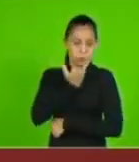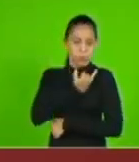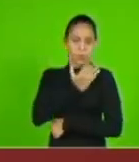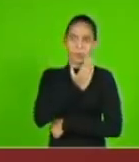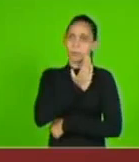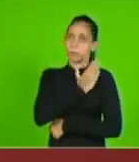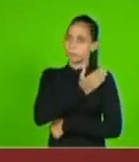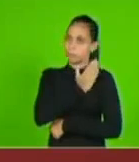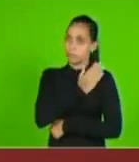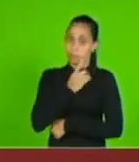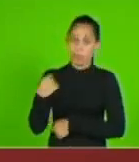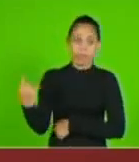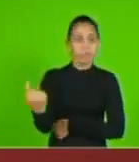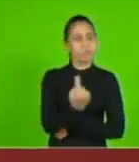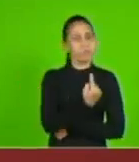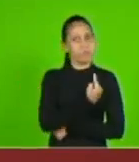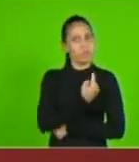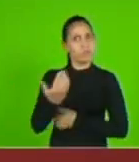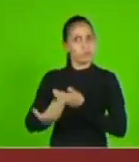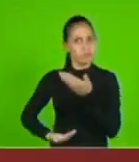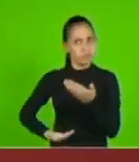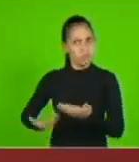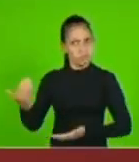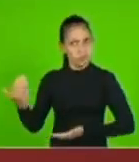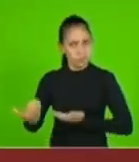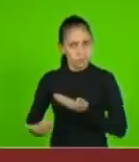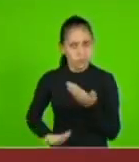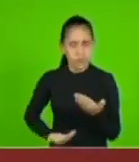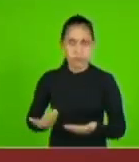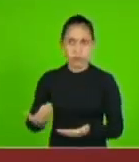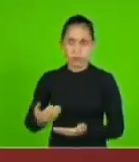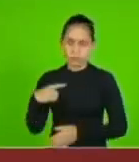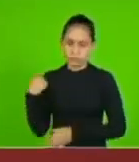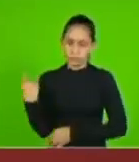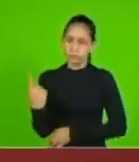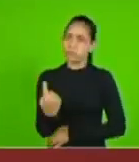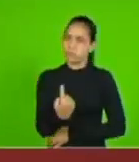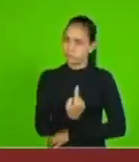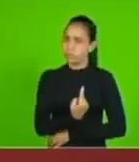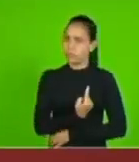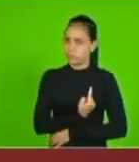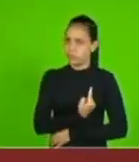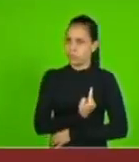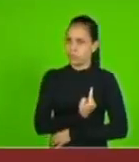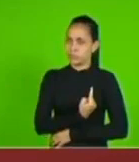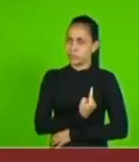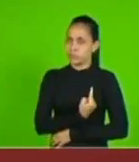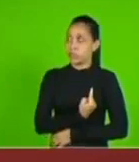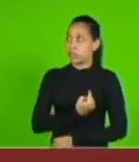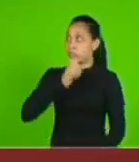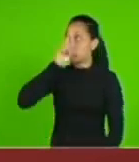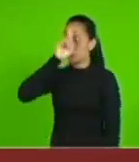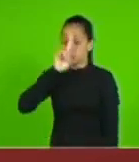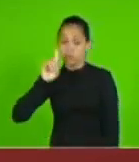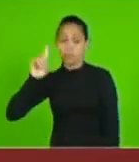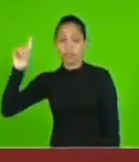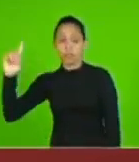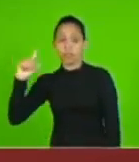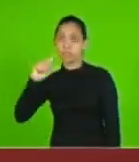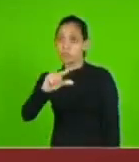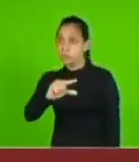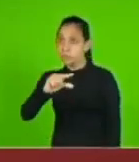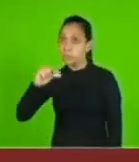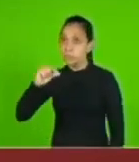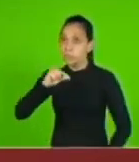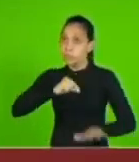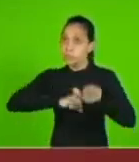we, as members, as participants, and being called by God,